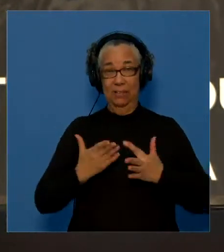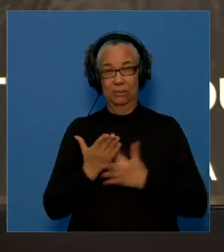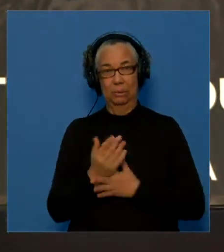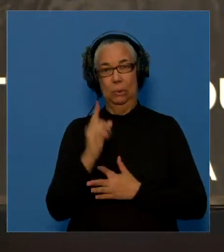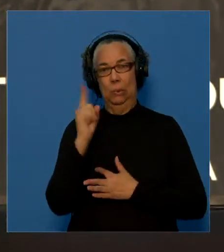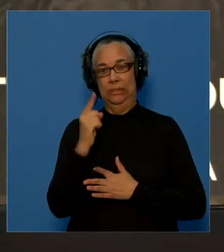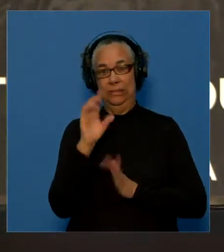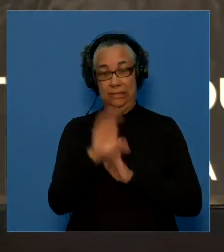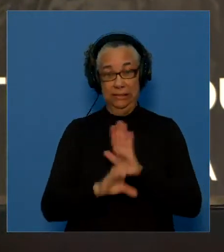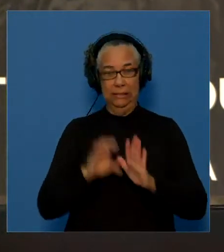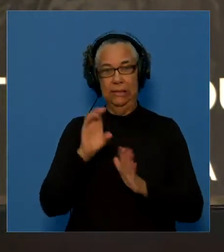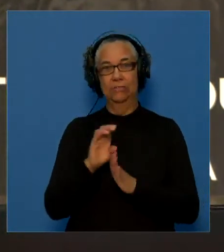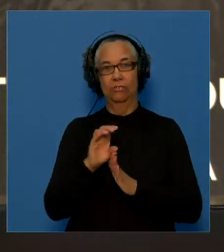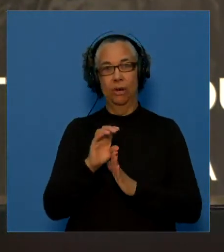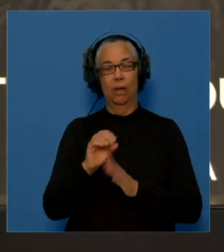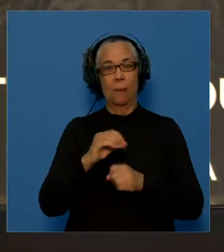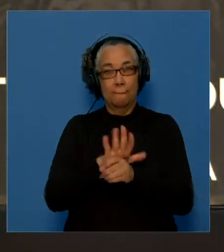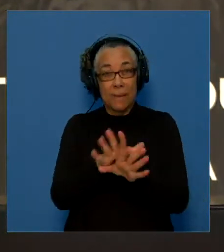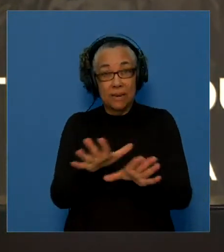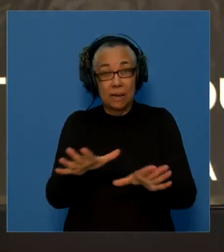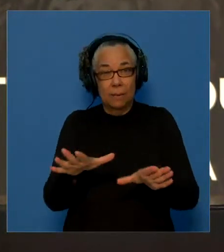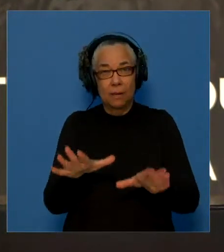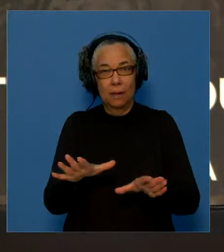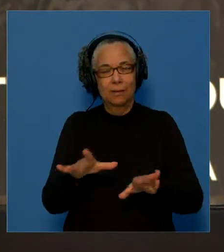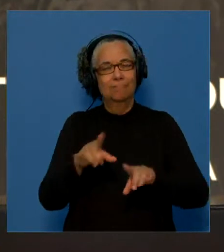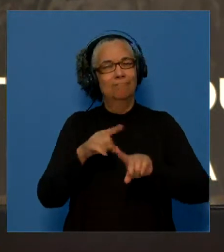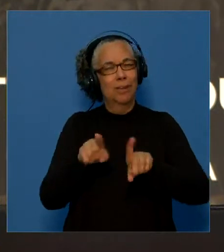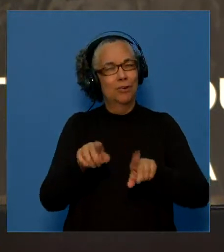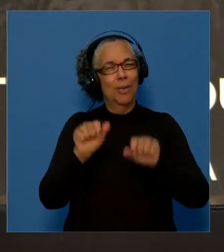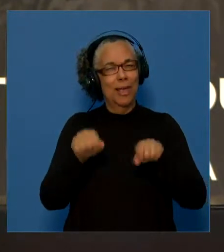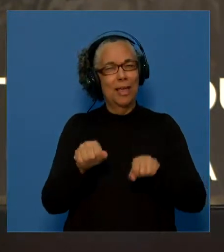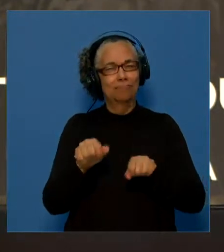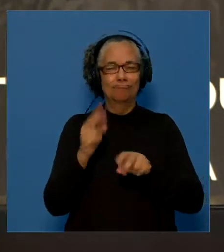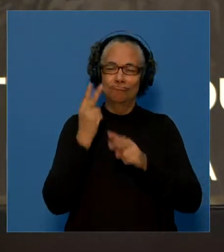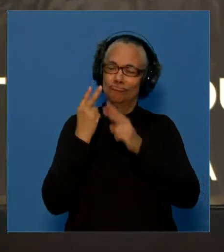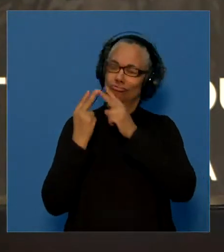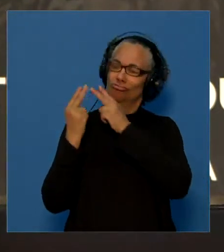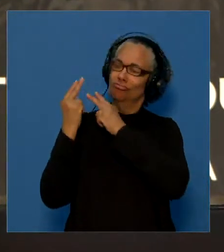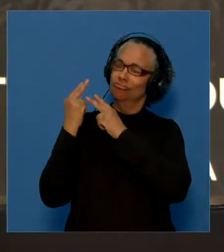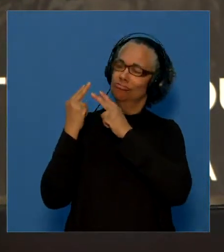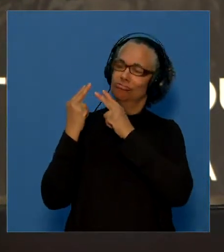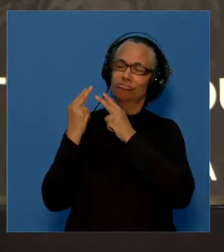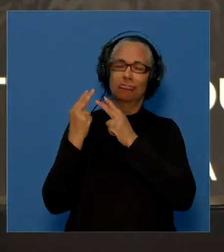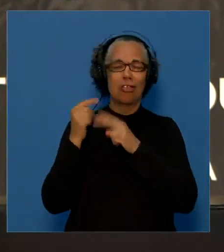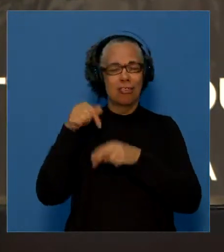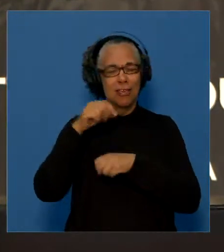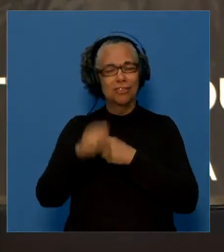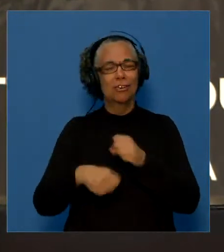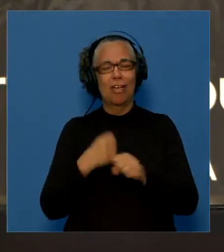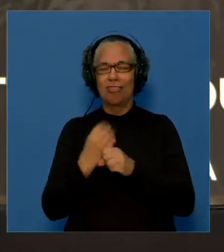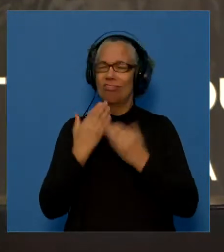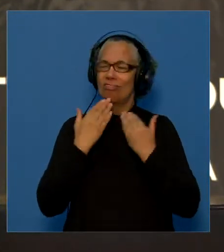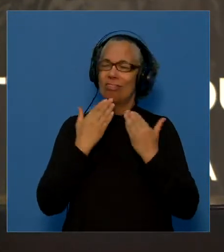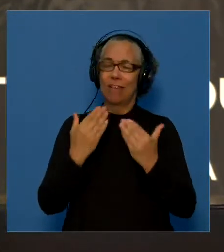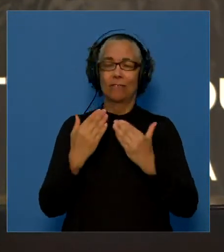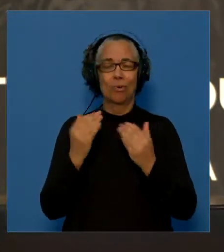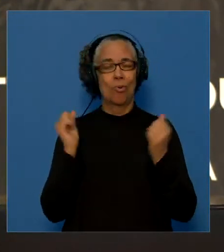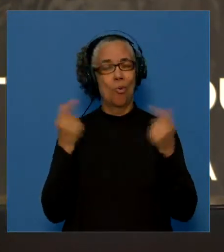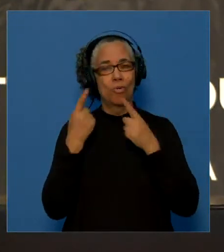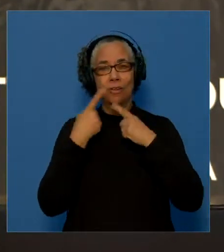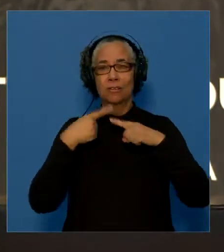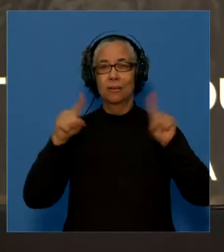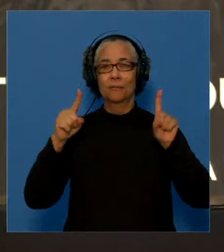pandemic. But we can look back on this year thankful for everything that we have accomplished.